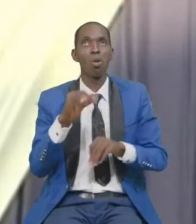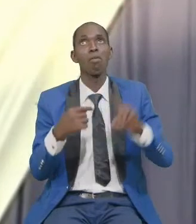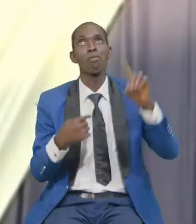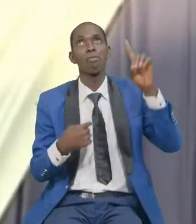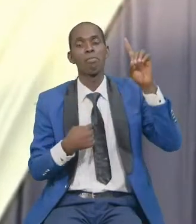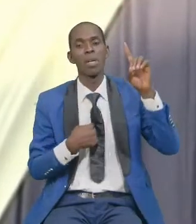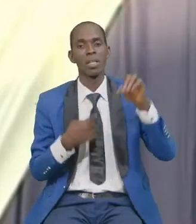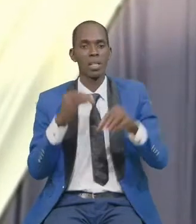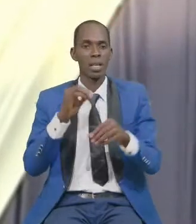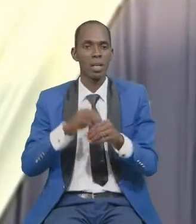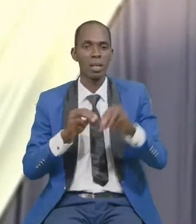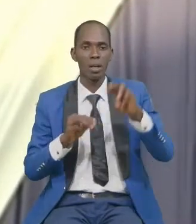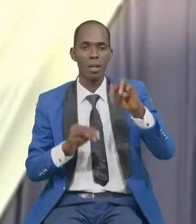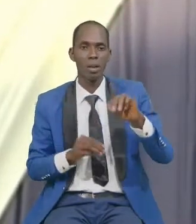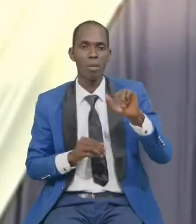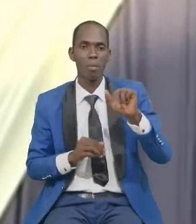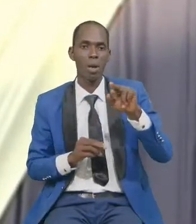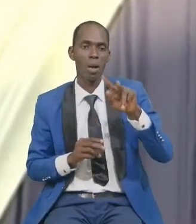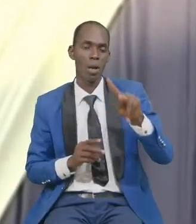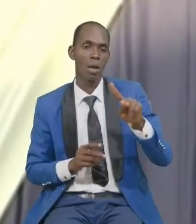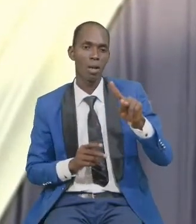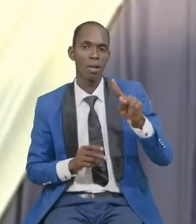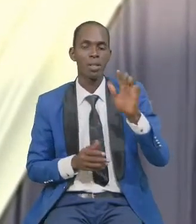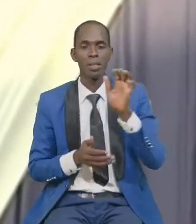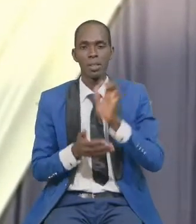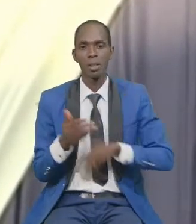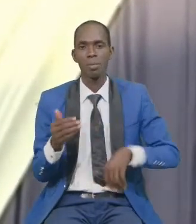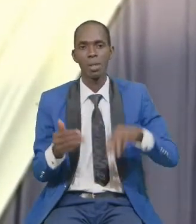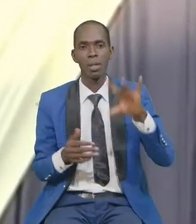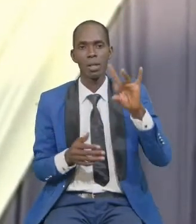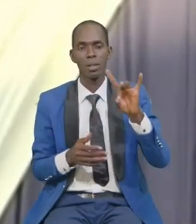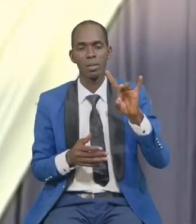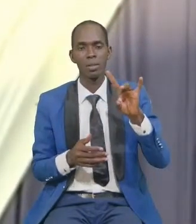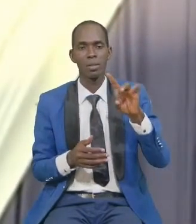from Mark chapter